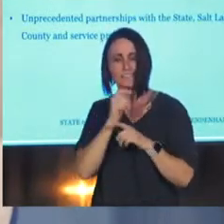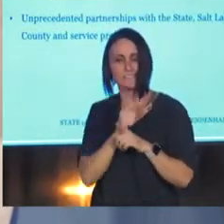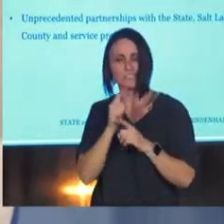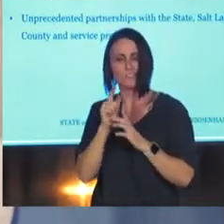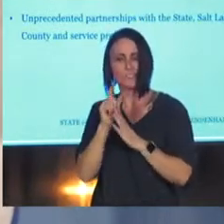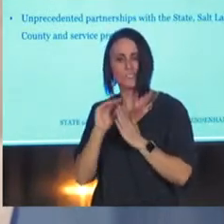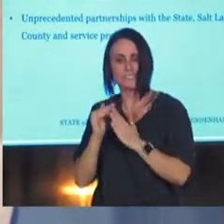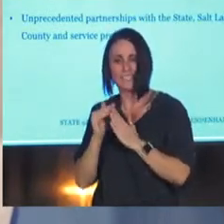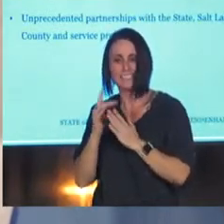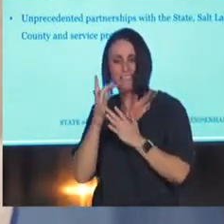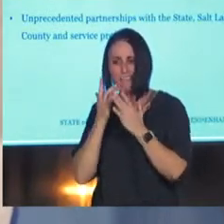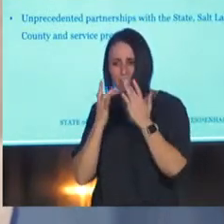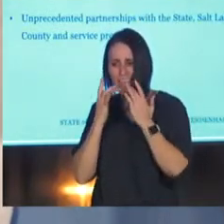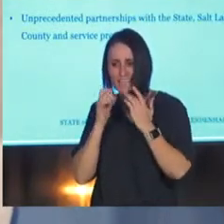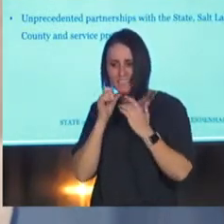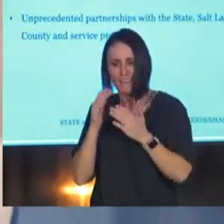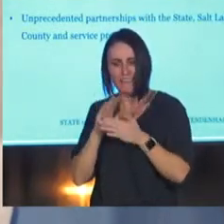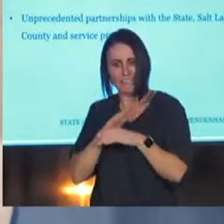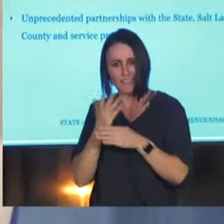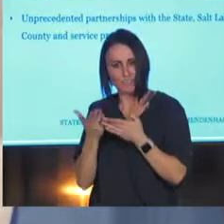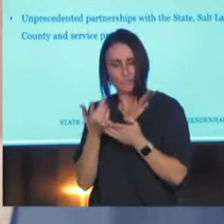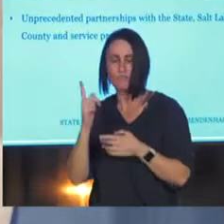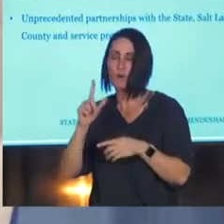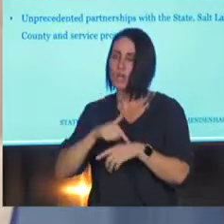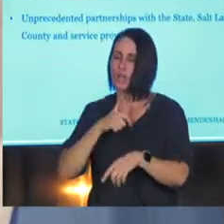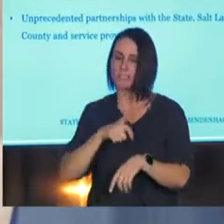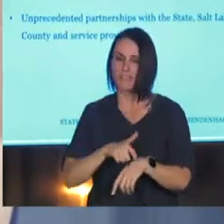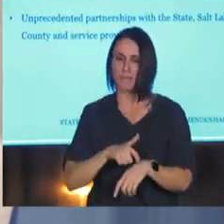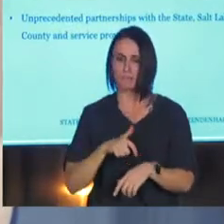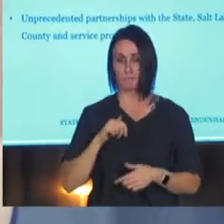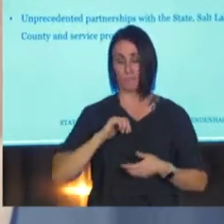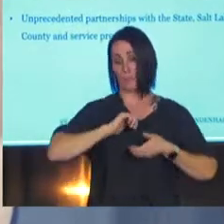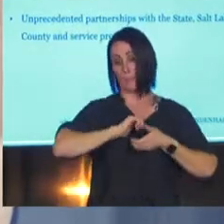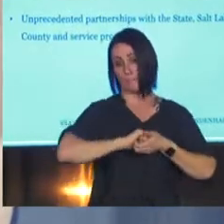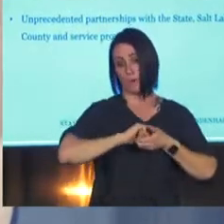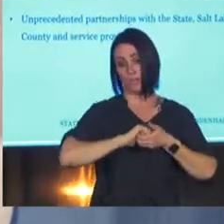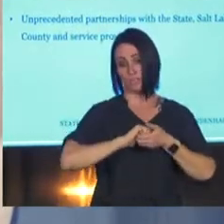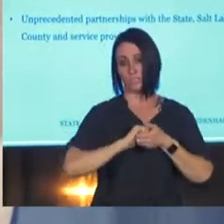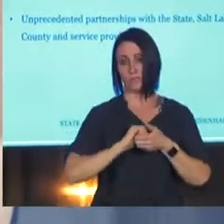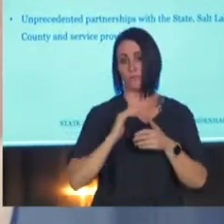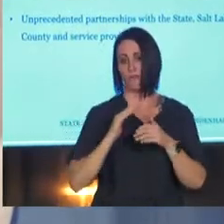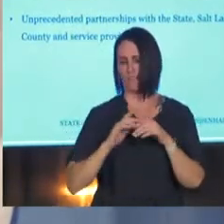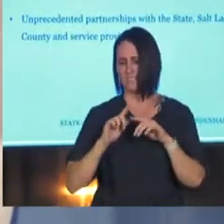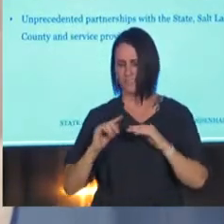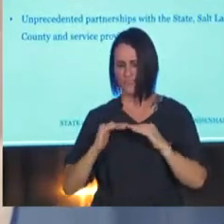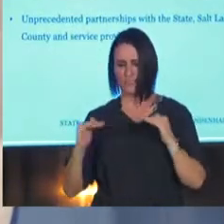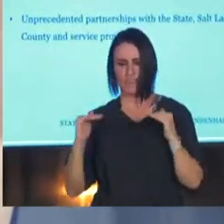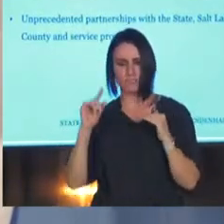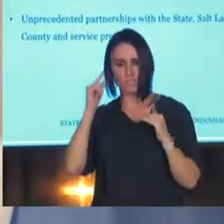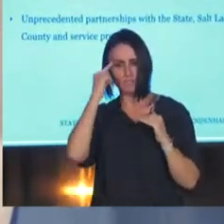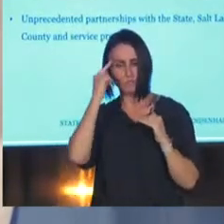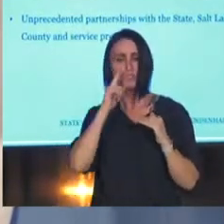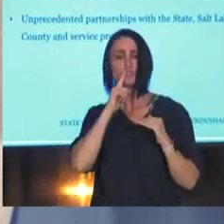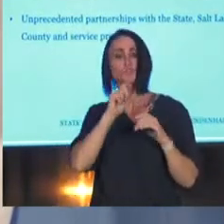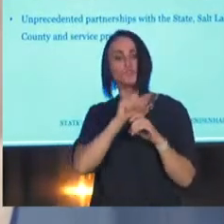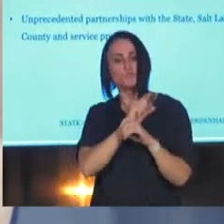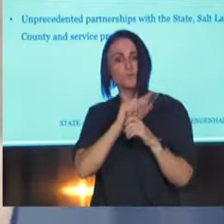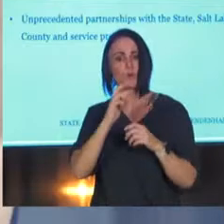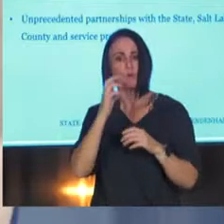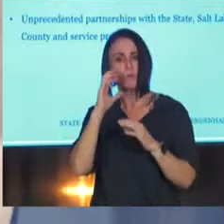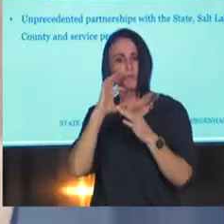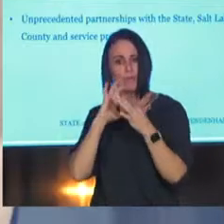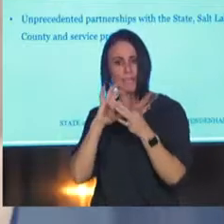has been lacking for so long. This partnership among levels of government is a true relationship where we